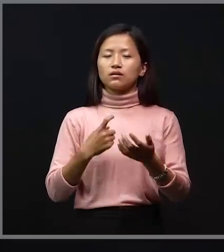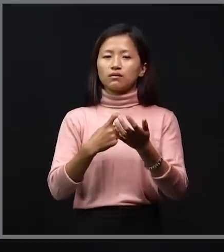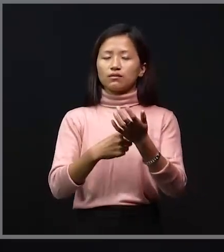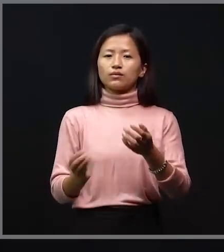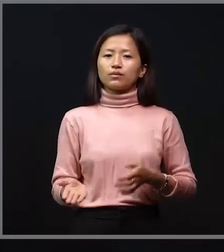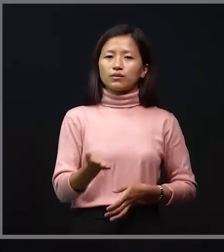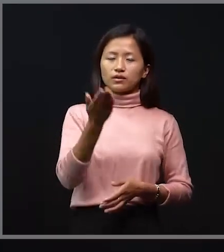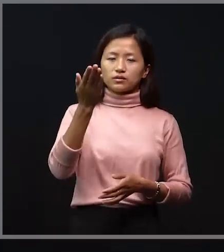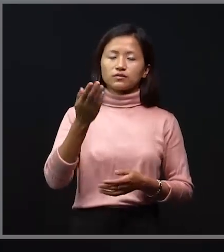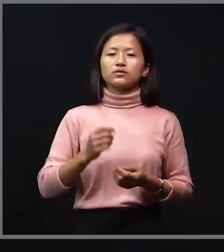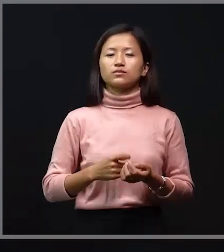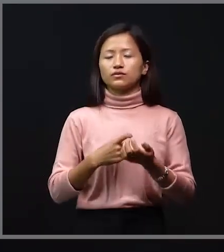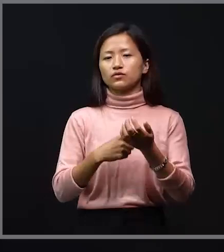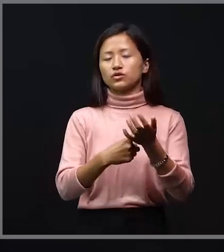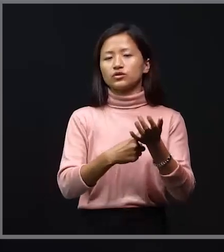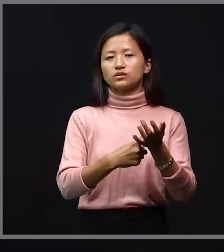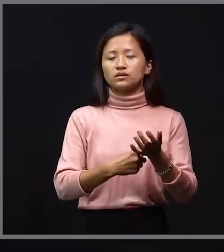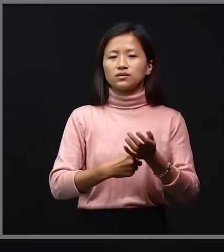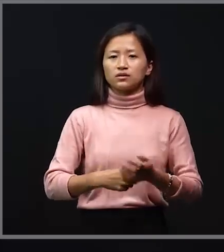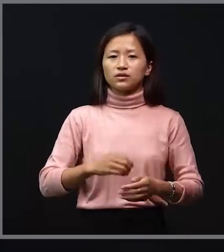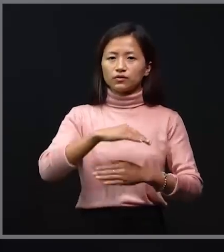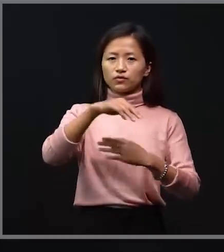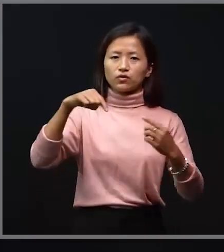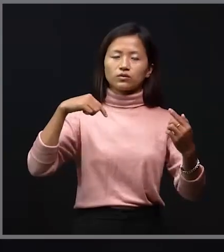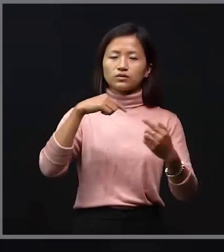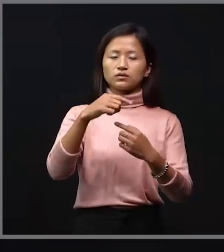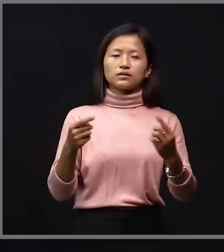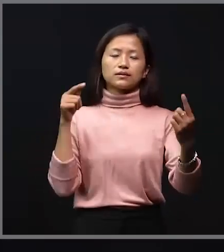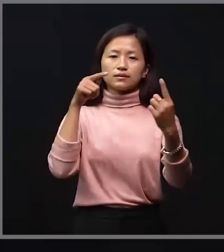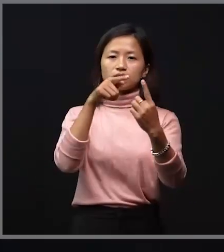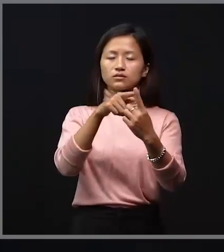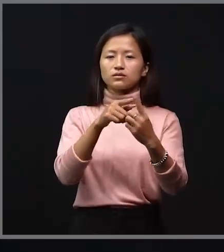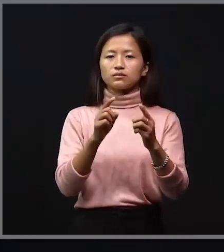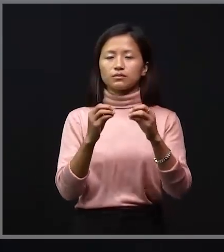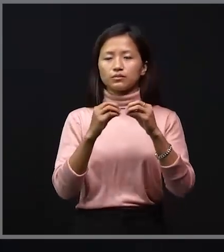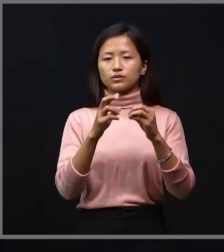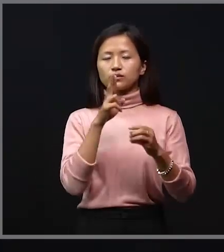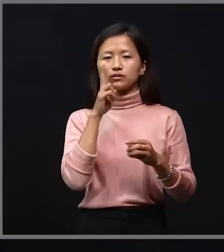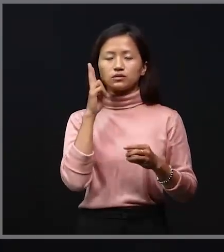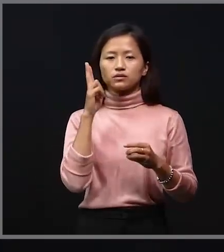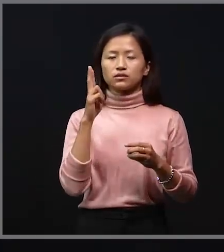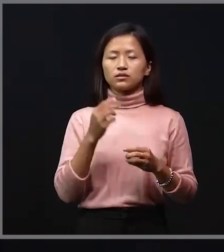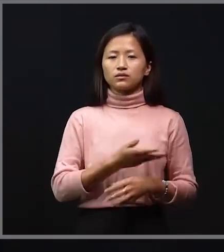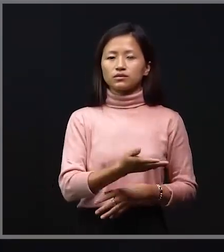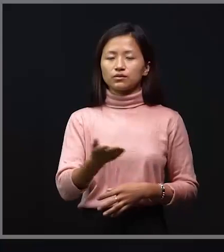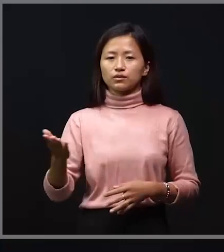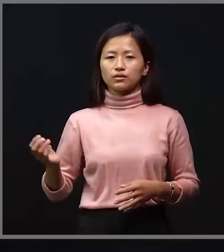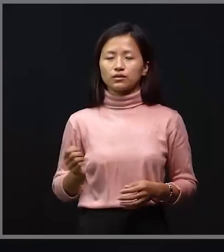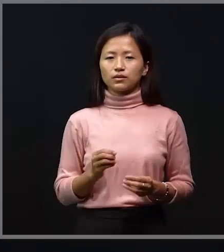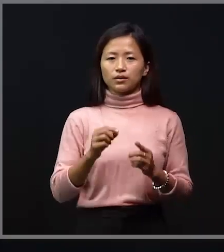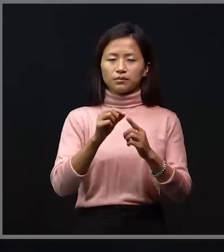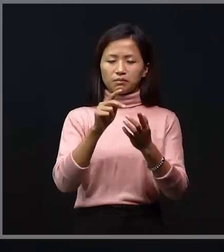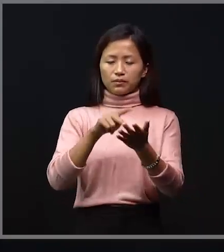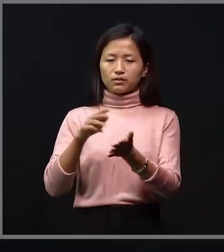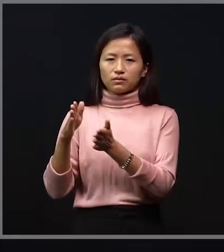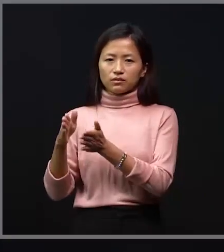revolutionary movement. Okay, people started revolting against the Britishers, and there we have discussed one particular